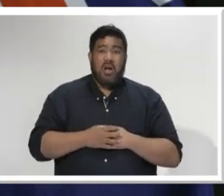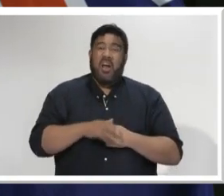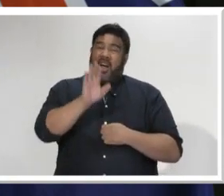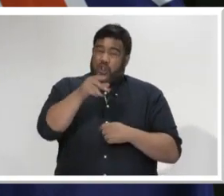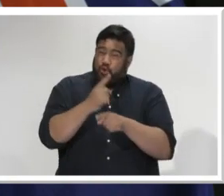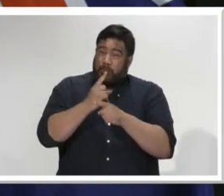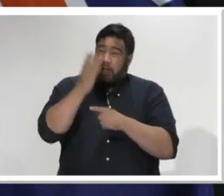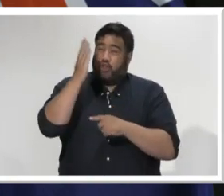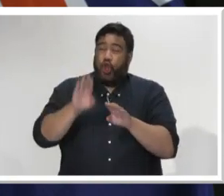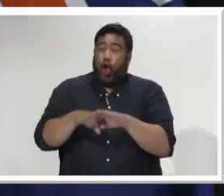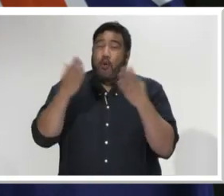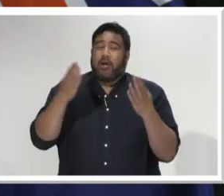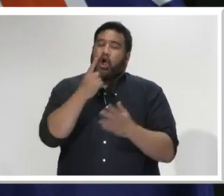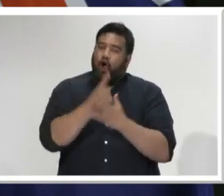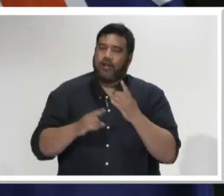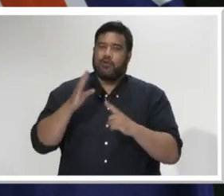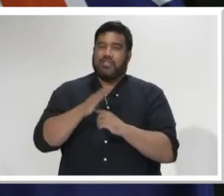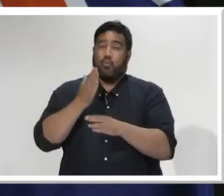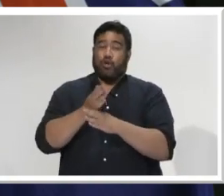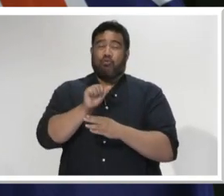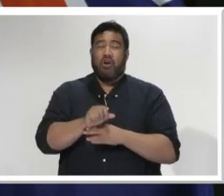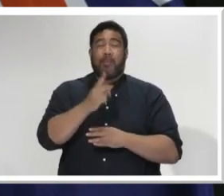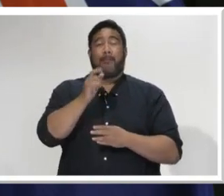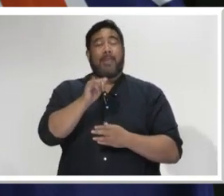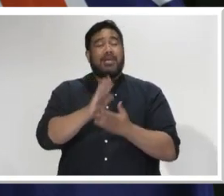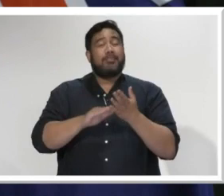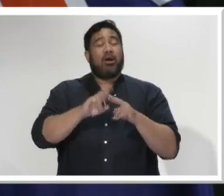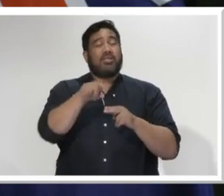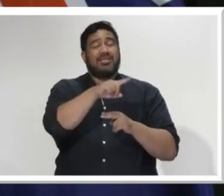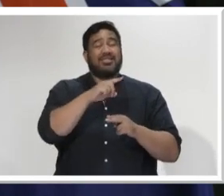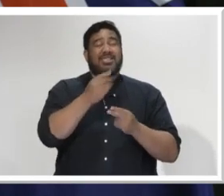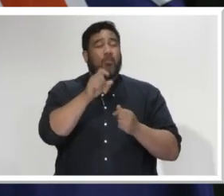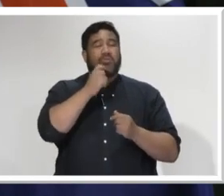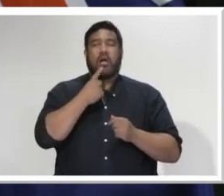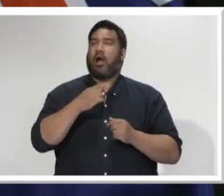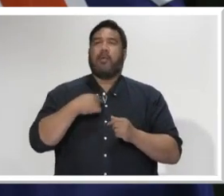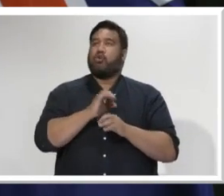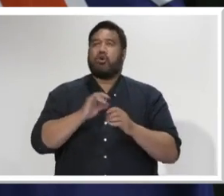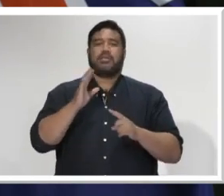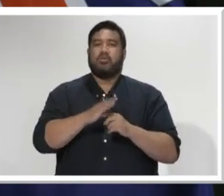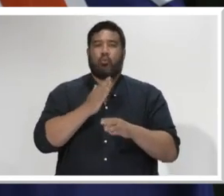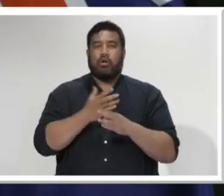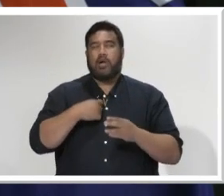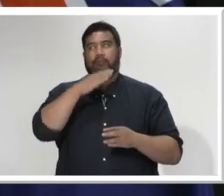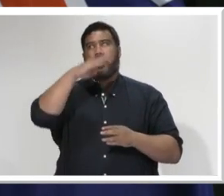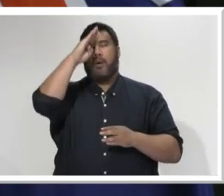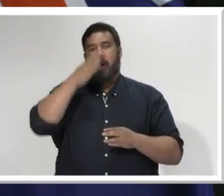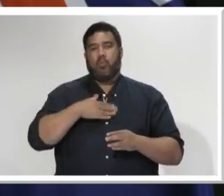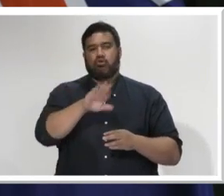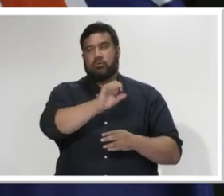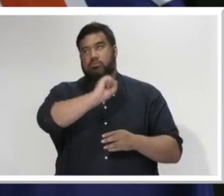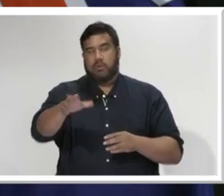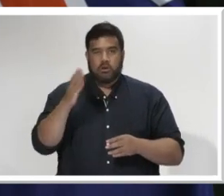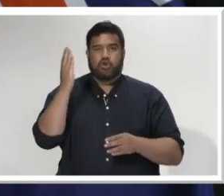my kid to school. What is your message to those ones who are just finding it tough? And look, it is voluntary. We